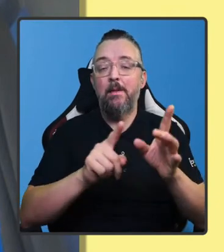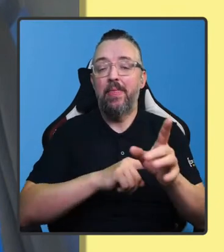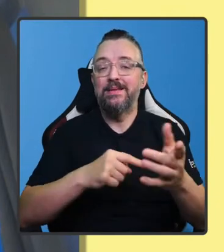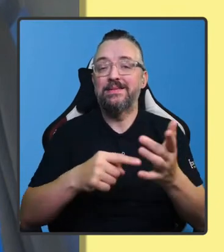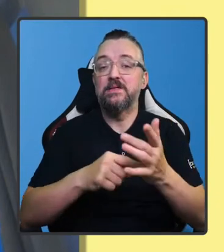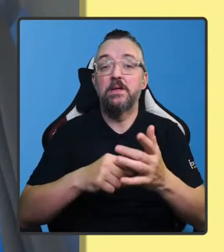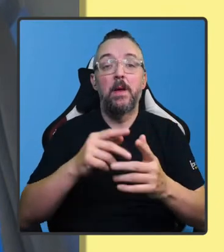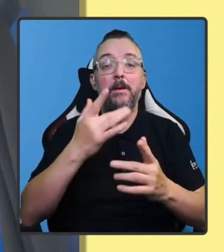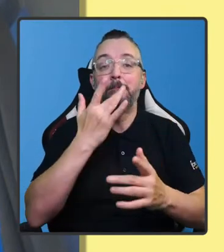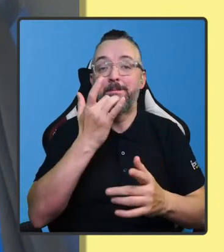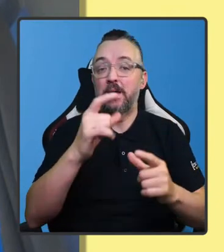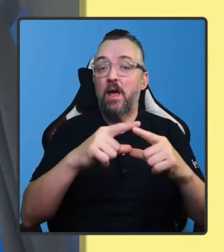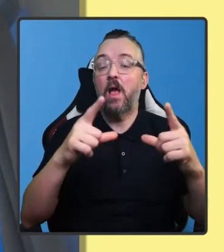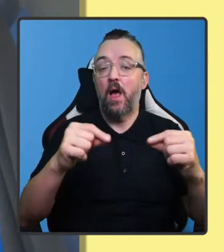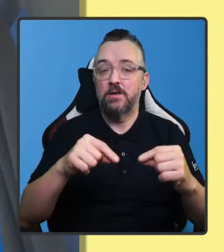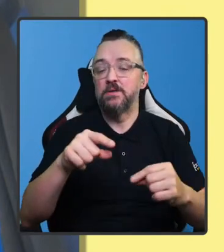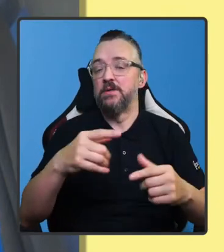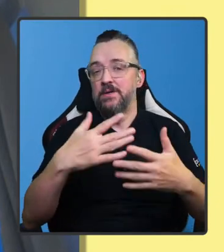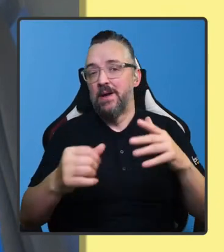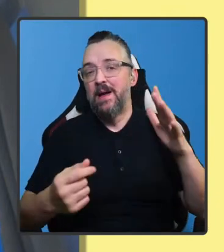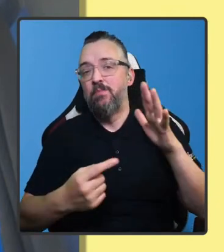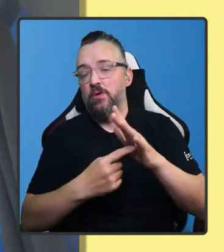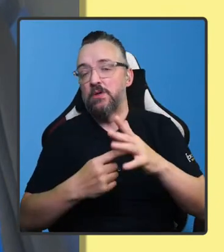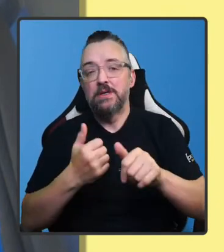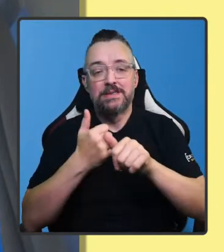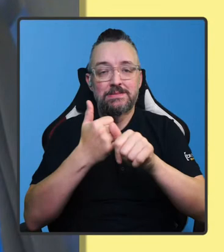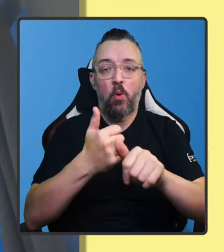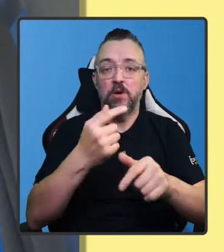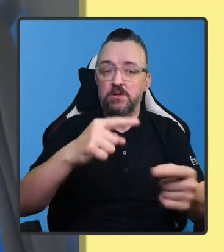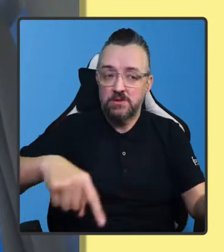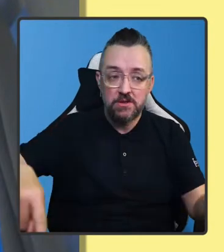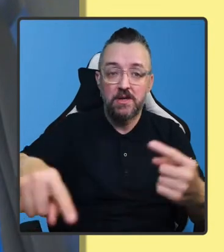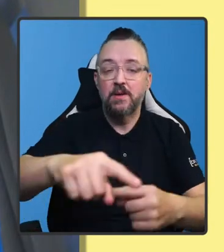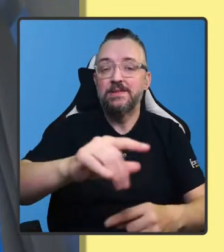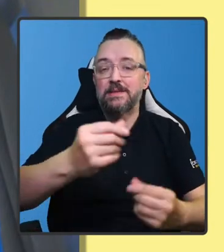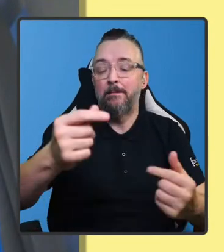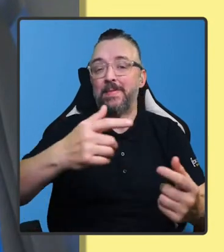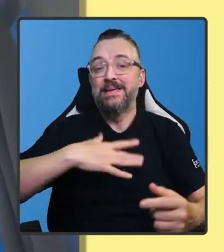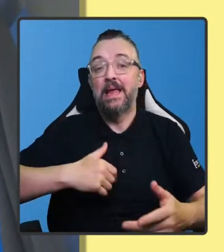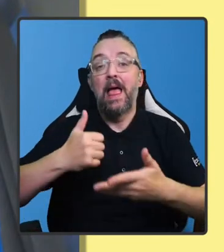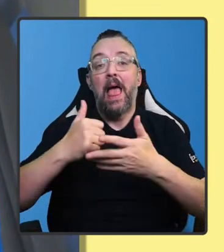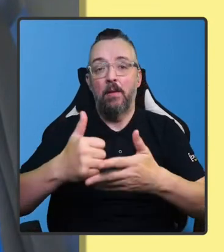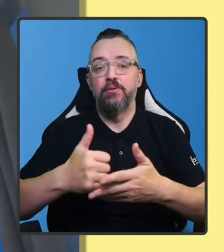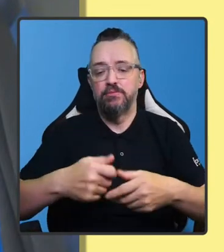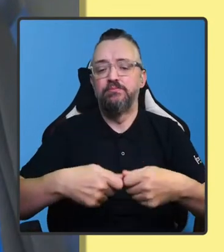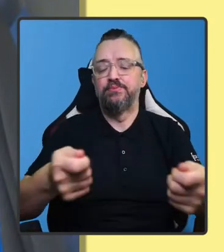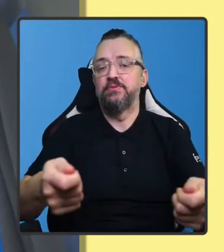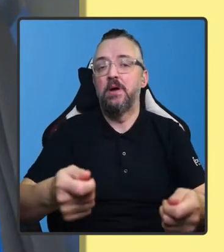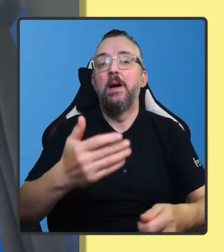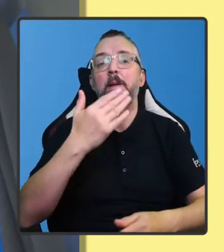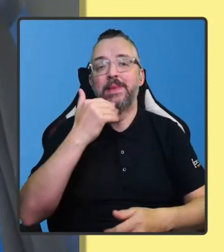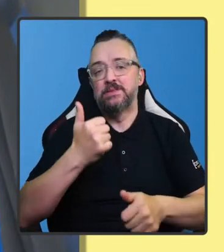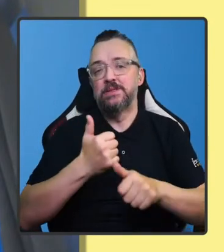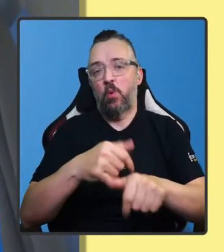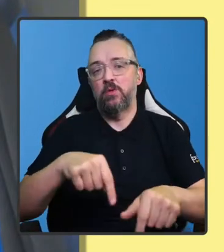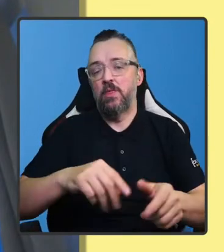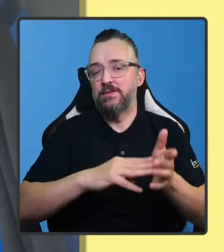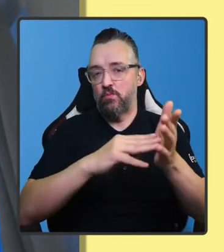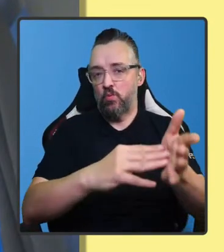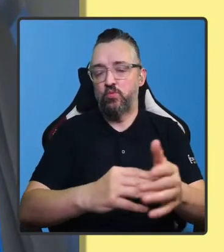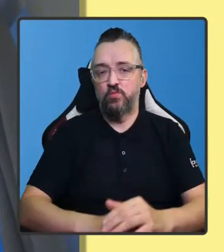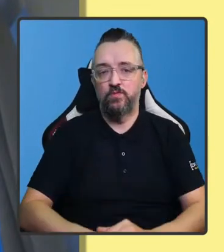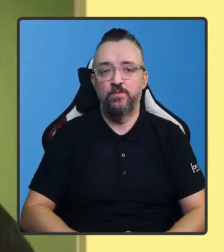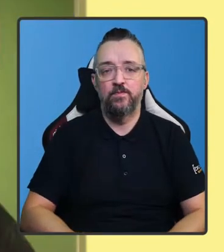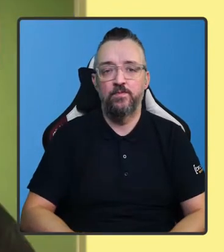part of supporting those who need help. Conference, please support this motion.